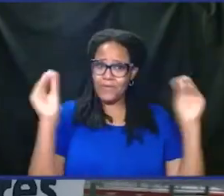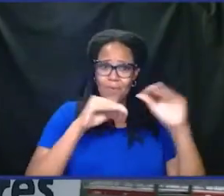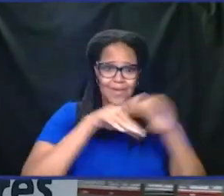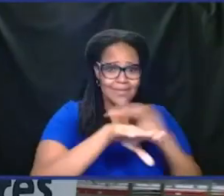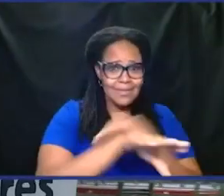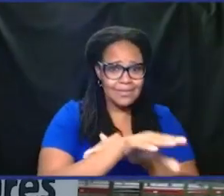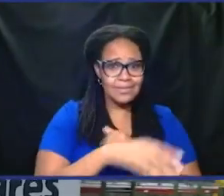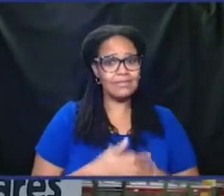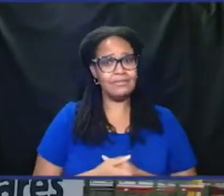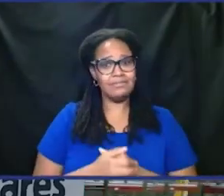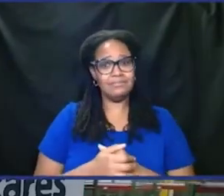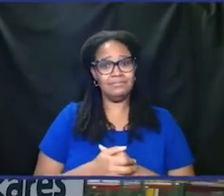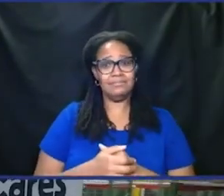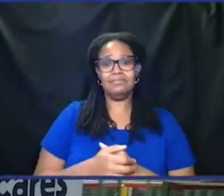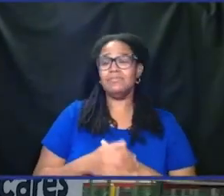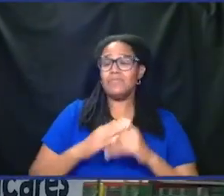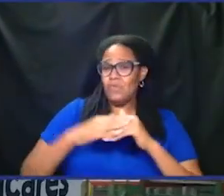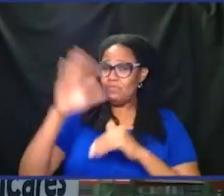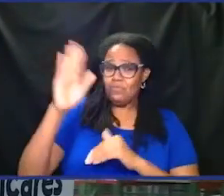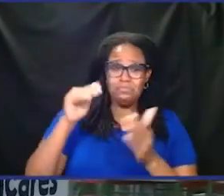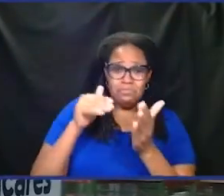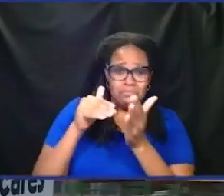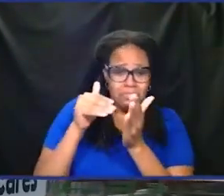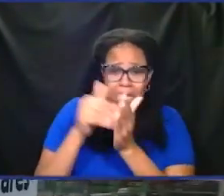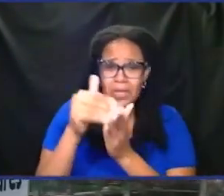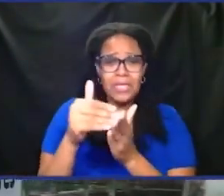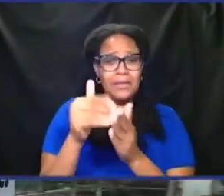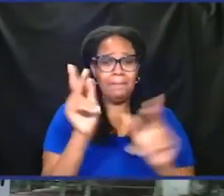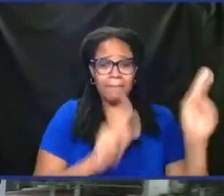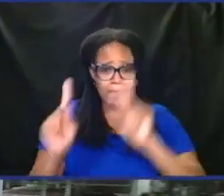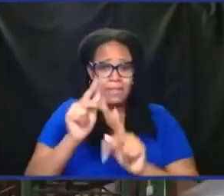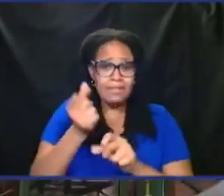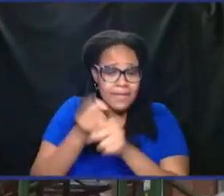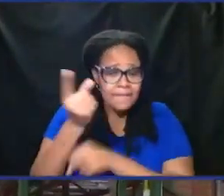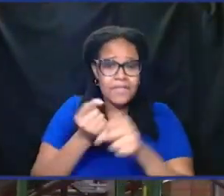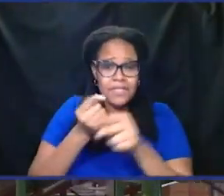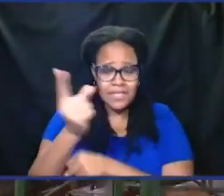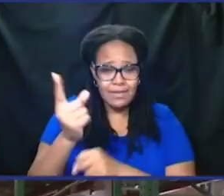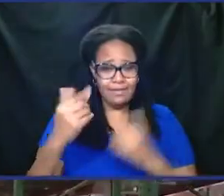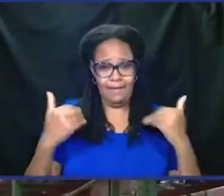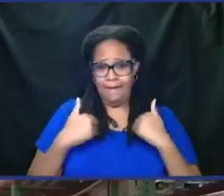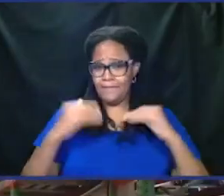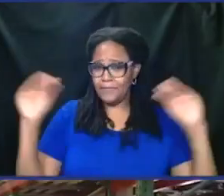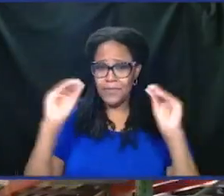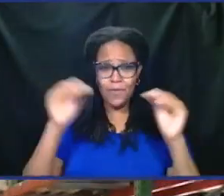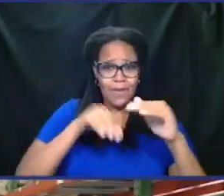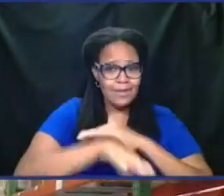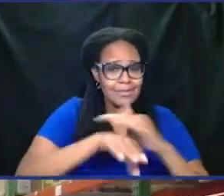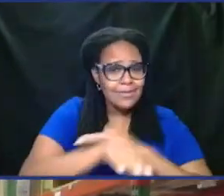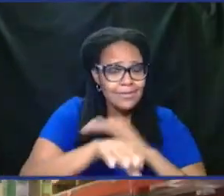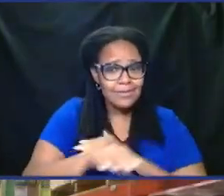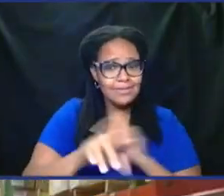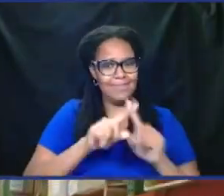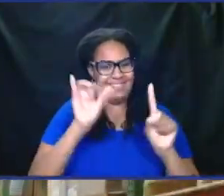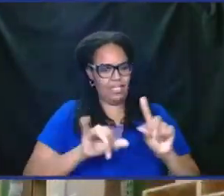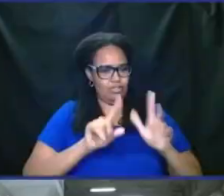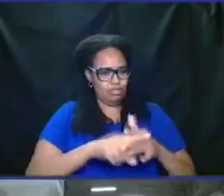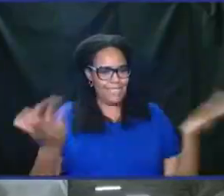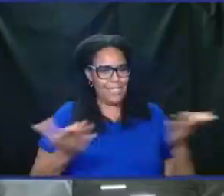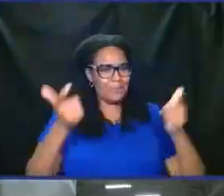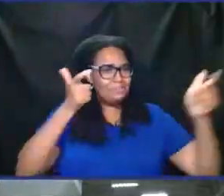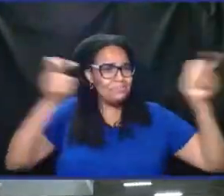begins here at Americares' 55,000 square foot distribution center. Millions of treatments and supplies are managed here every